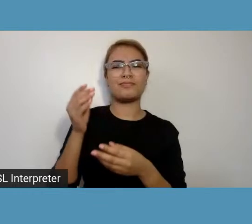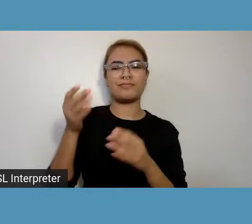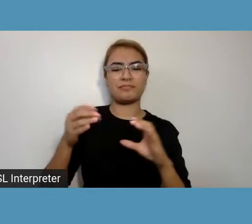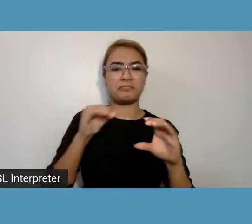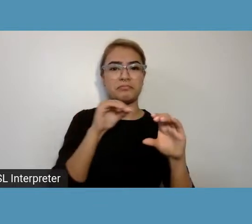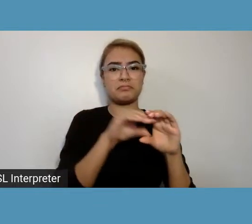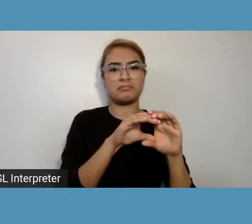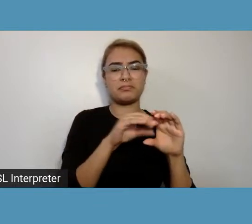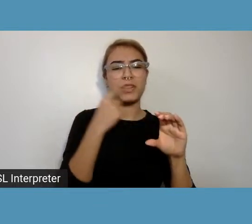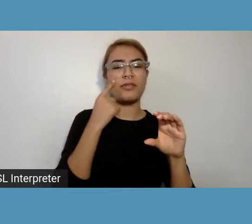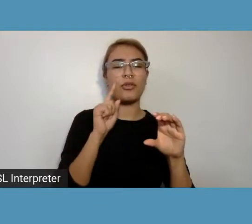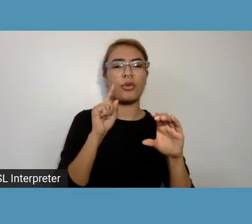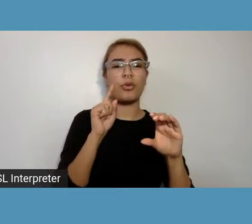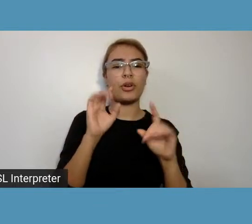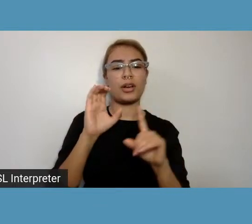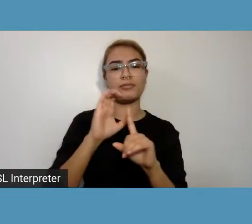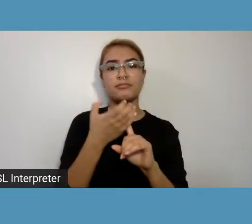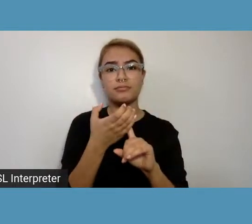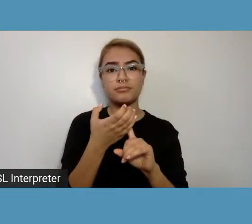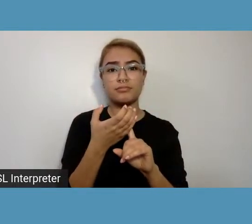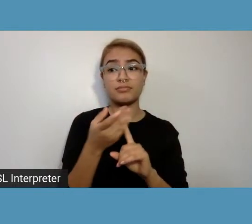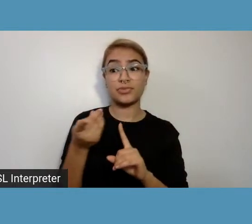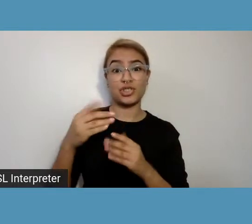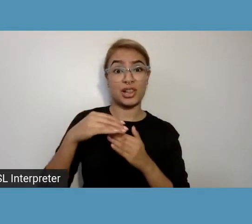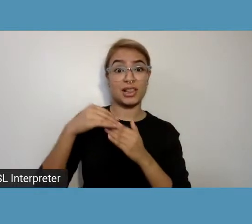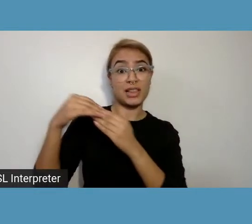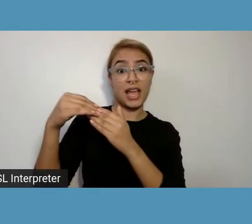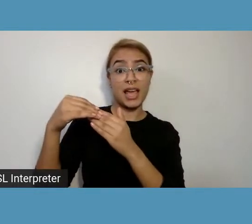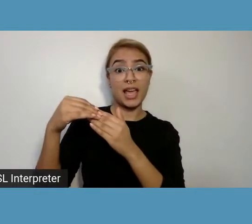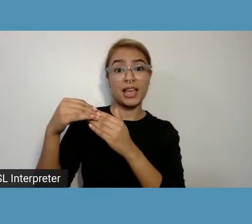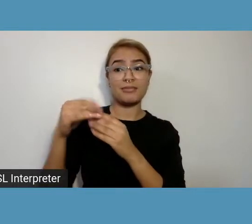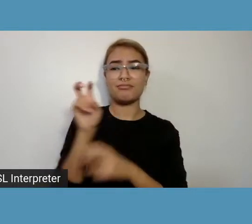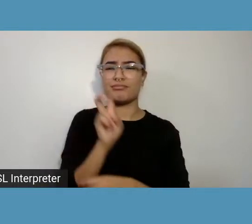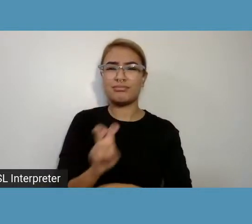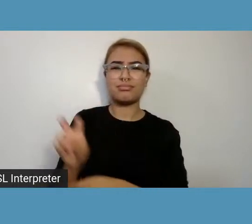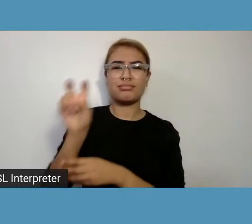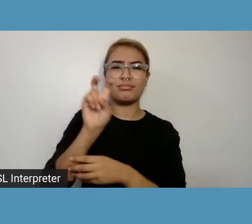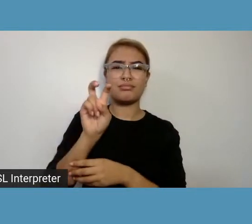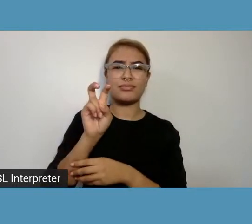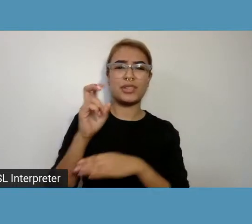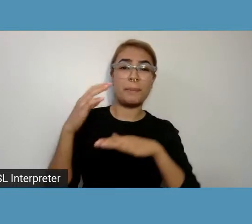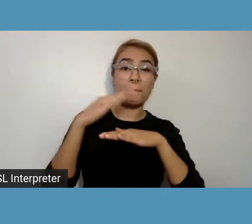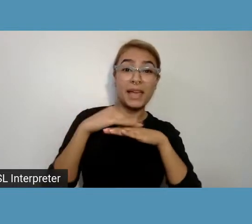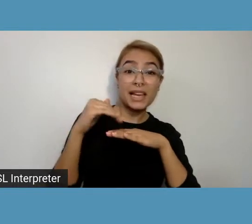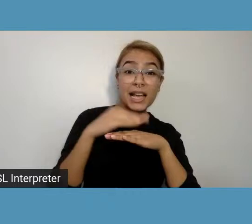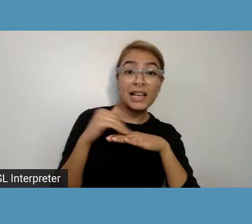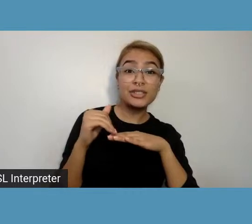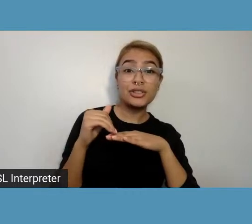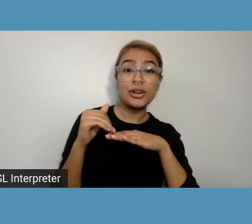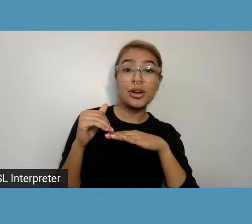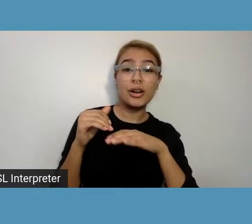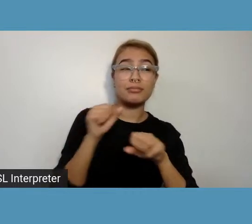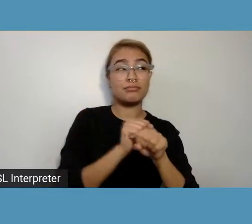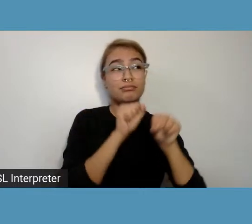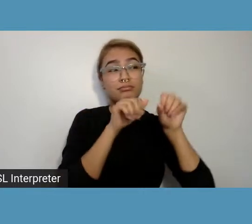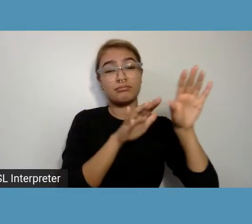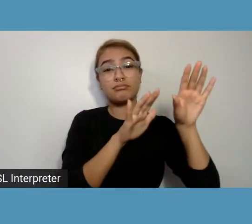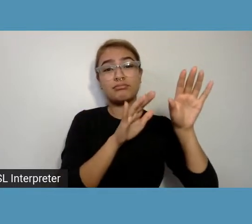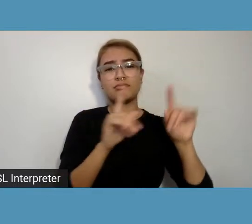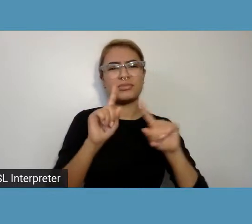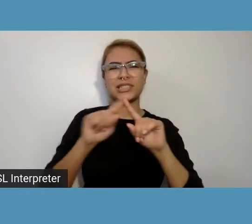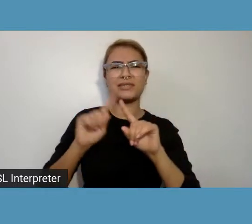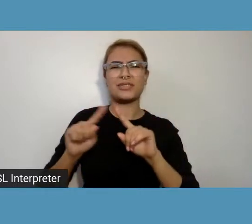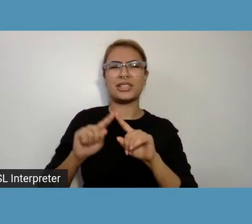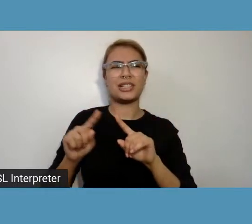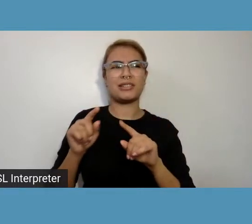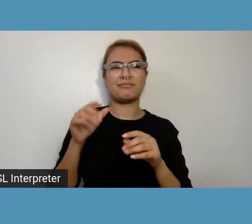this, she's led expeditions to the Mount Everest Base Camp, Madagascar, Mongolia, and several other locations for educational